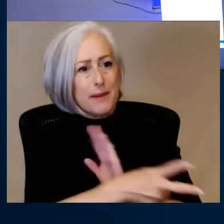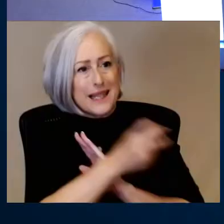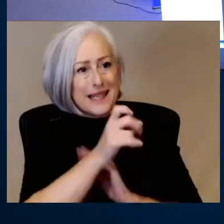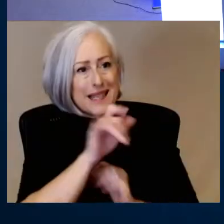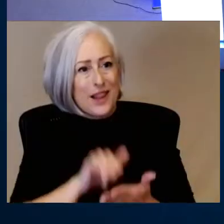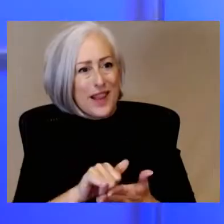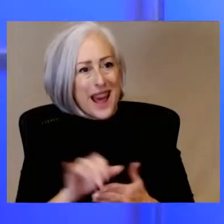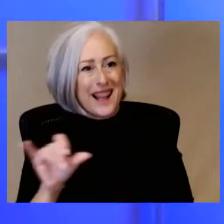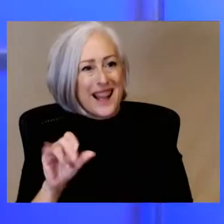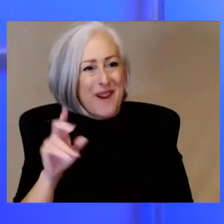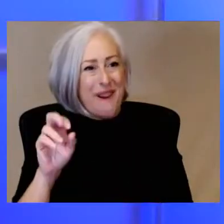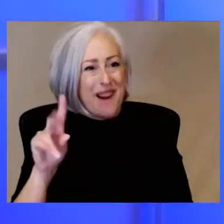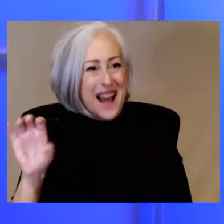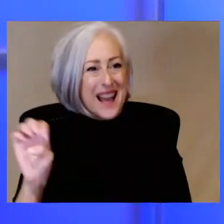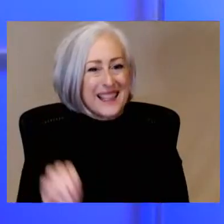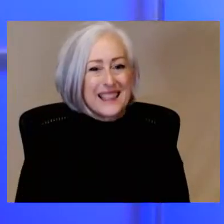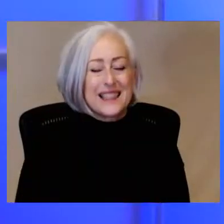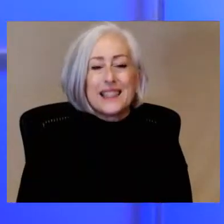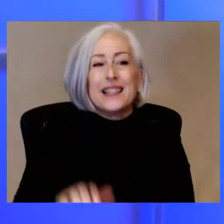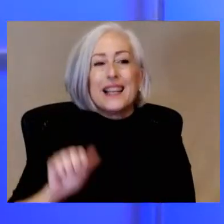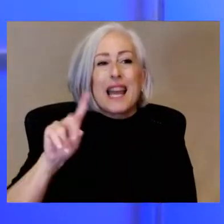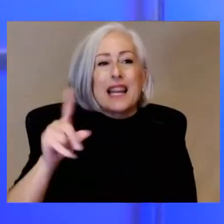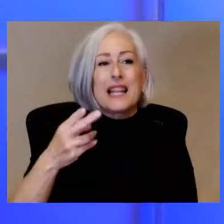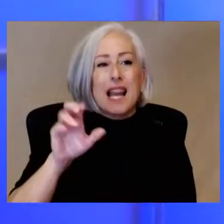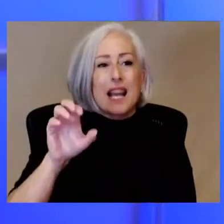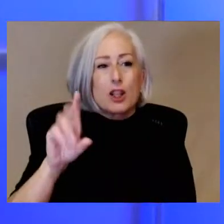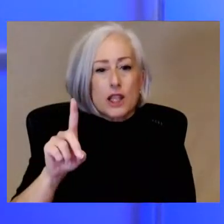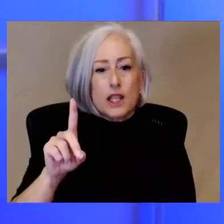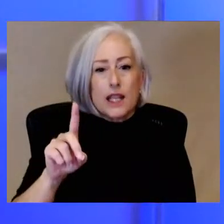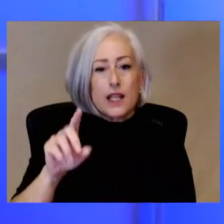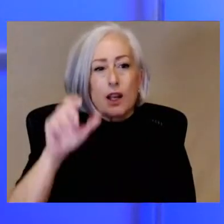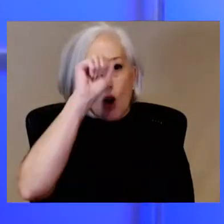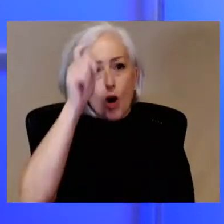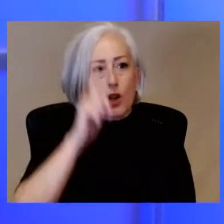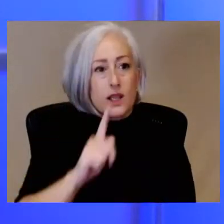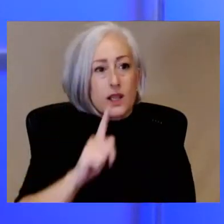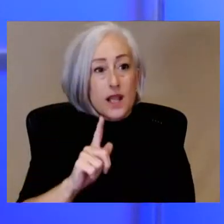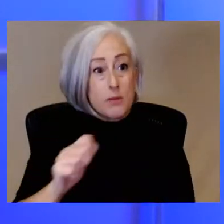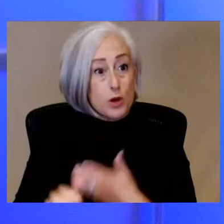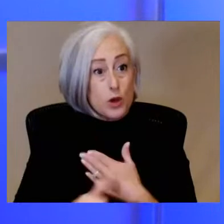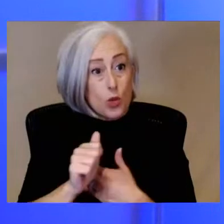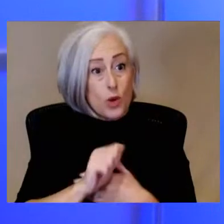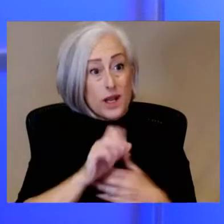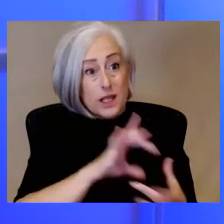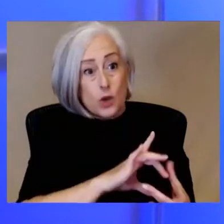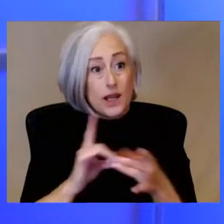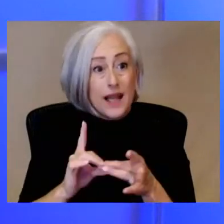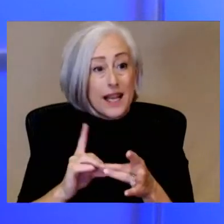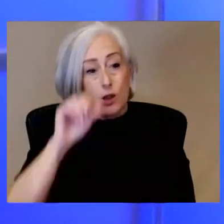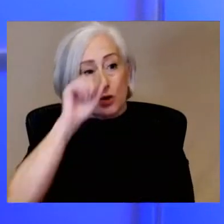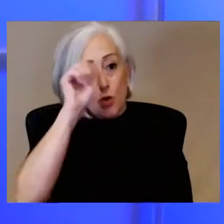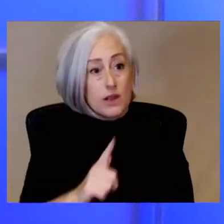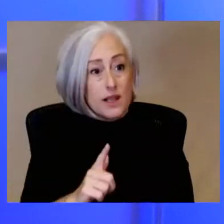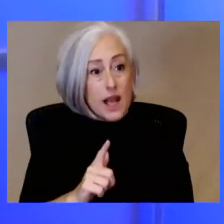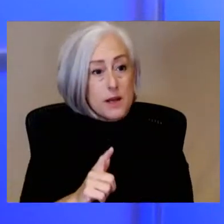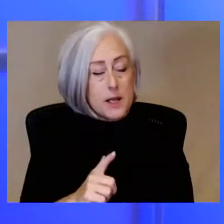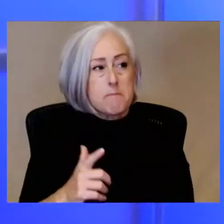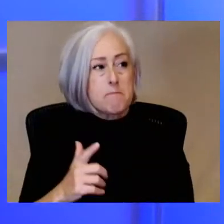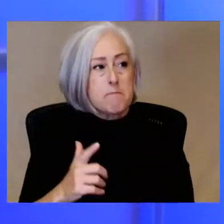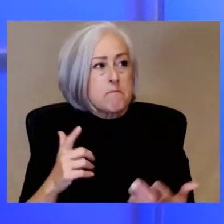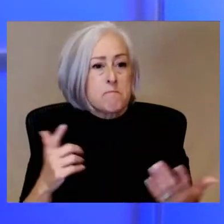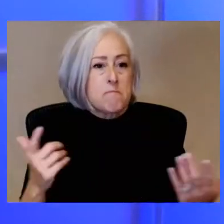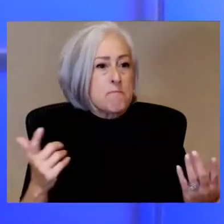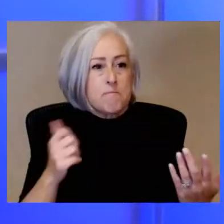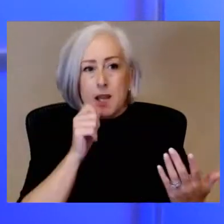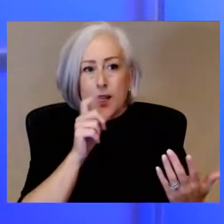So ADHD and autism, are they risk factors for Alzheimer's? Yeah, it's not that clear actually that it is. I'd say